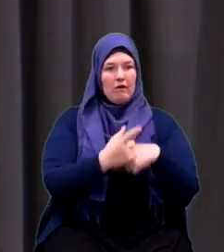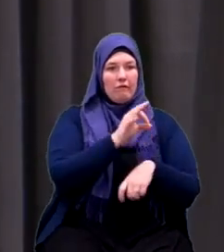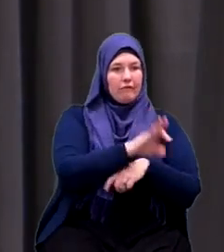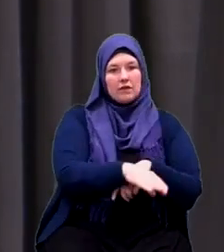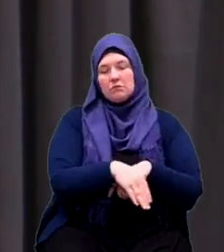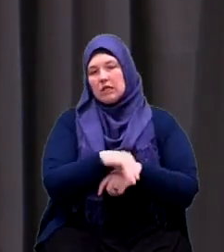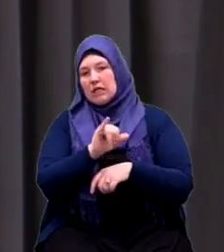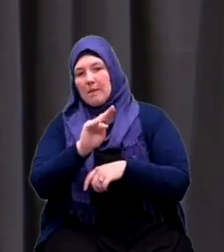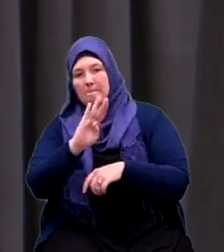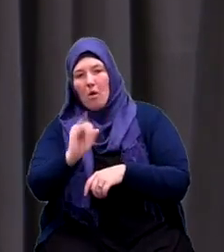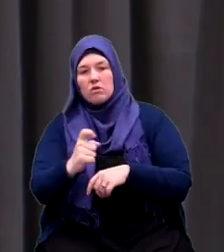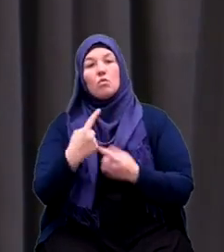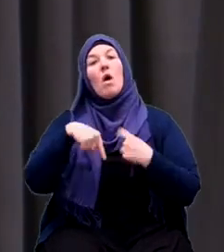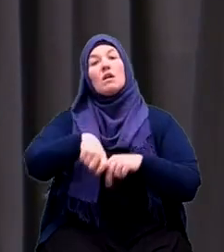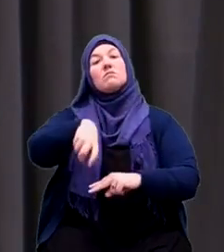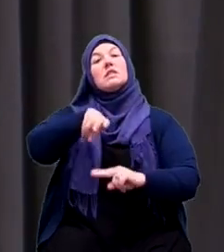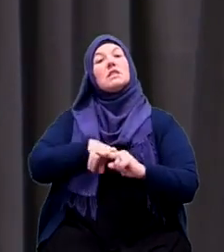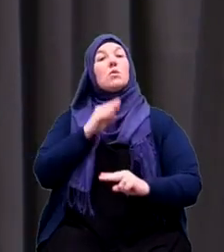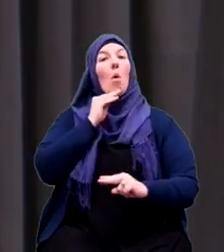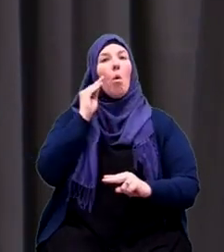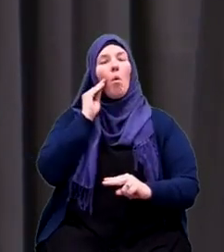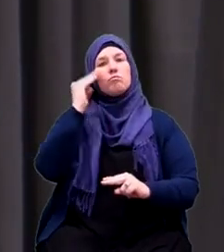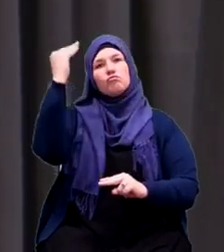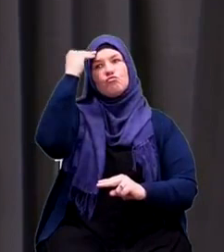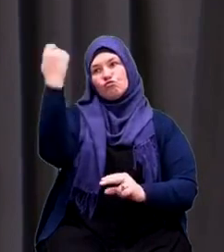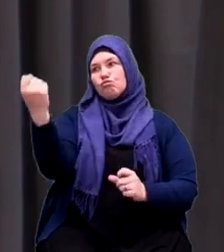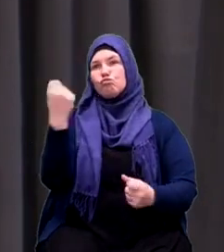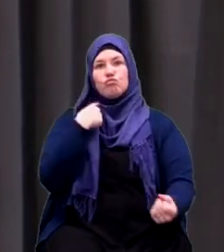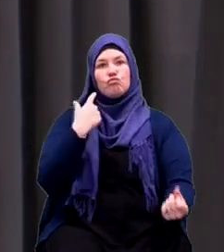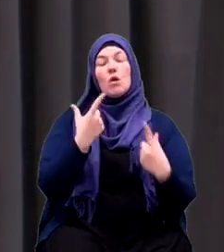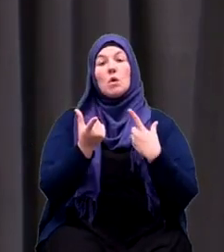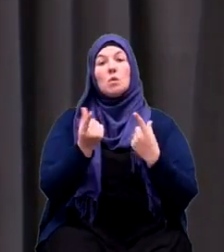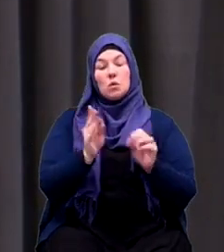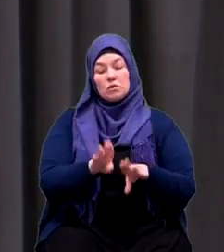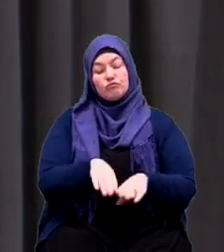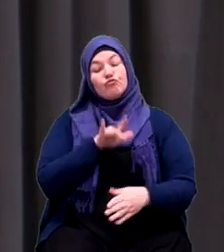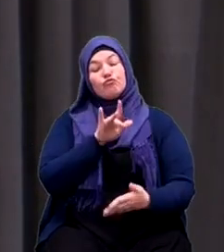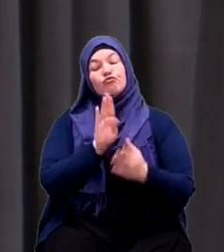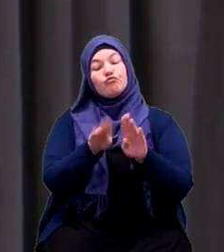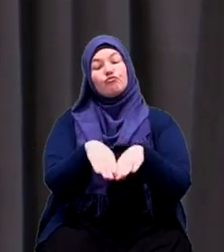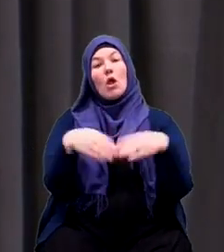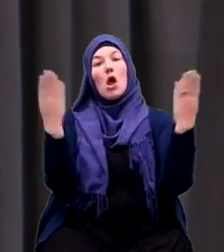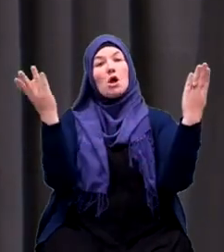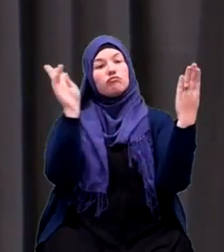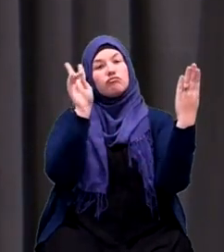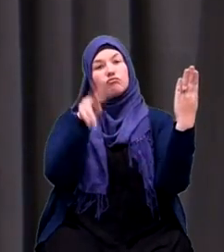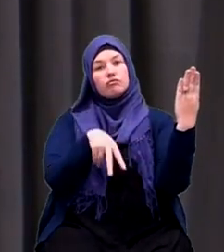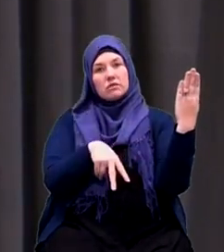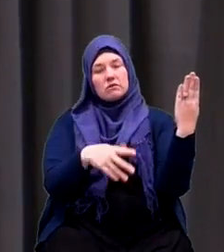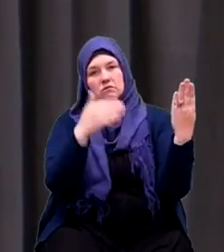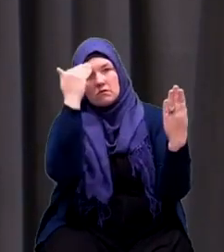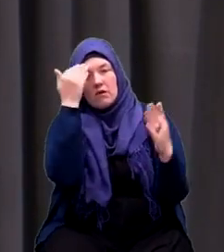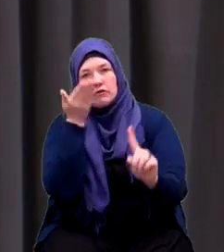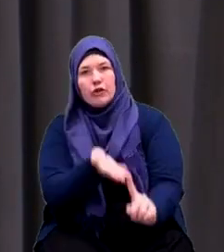while you're sitting at home. All what you need to do is just to open it and read it.